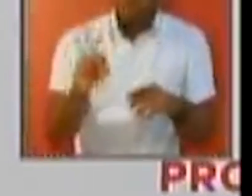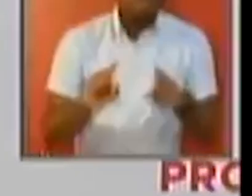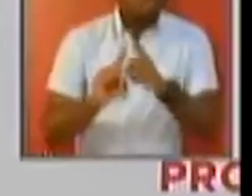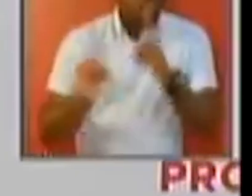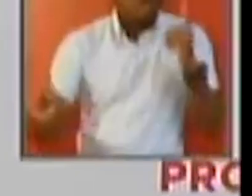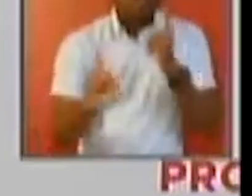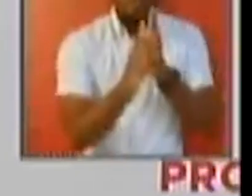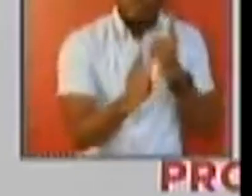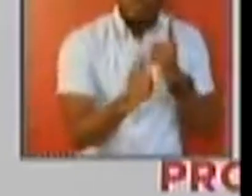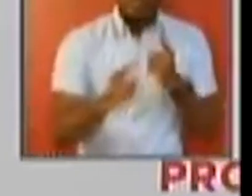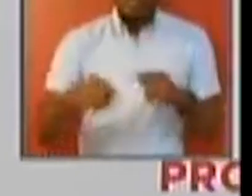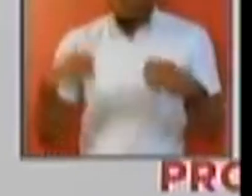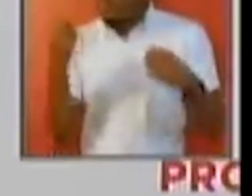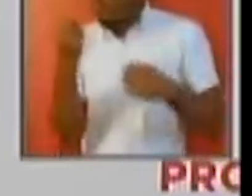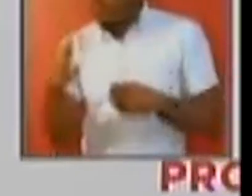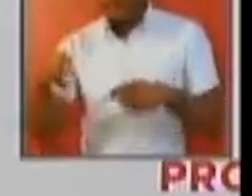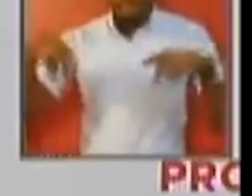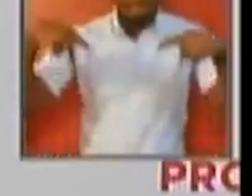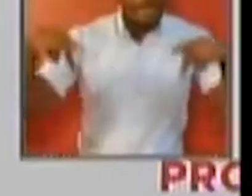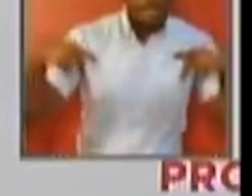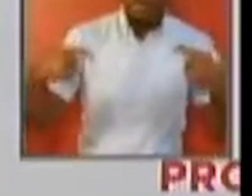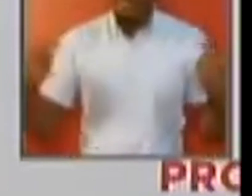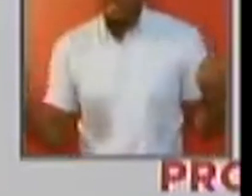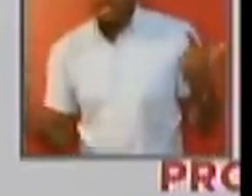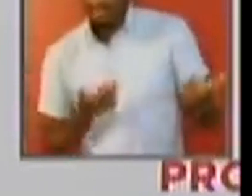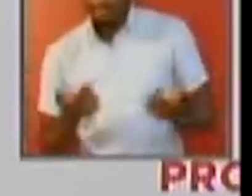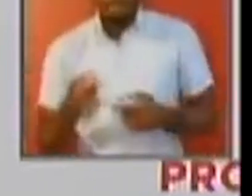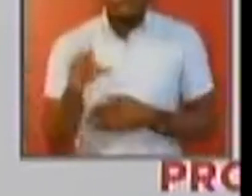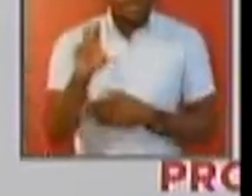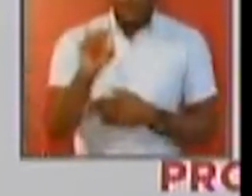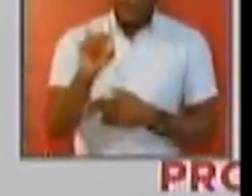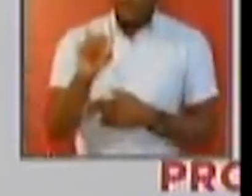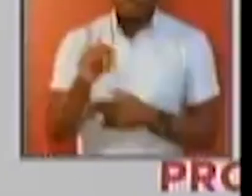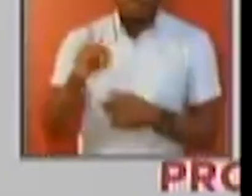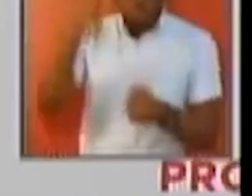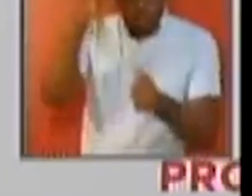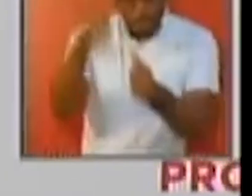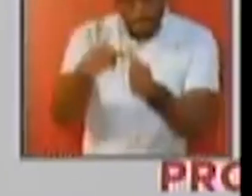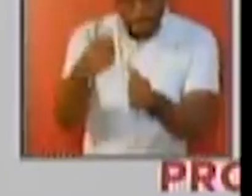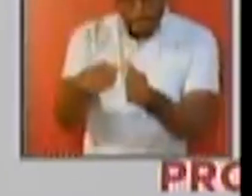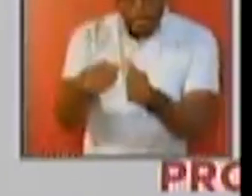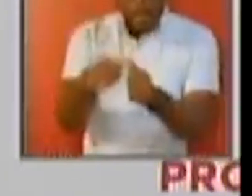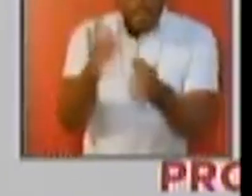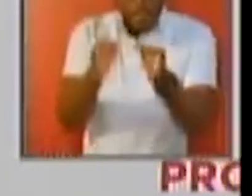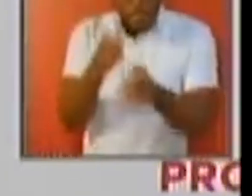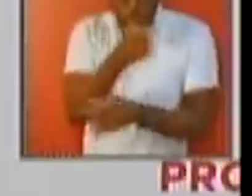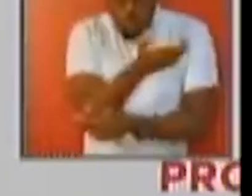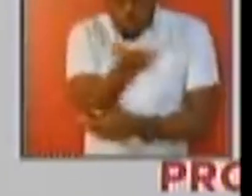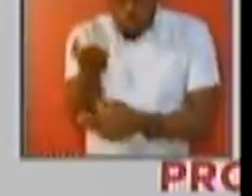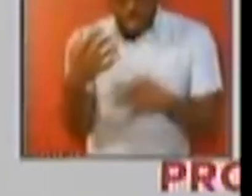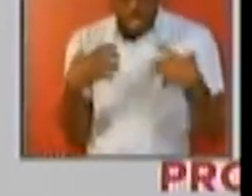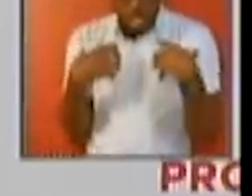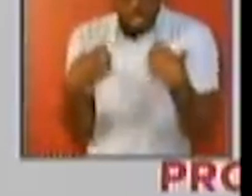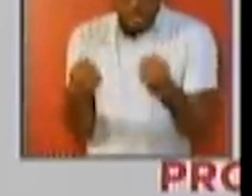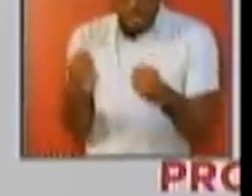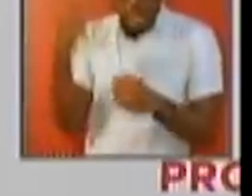and get-togethers at this point in time. Remember, even if you are healthy and you think you do not